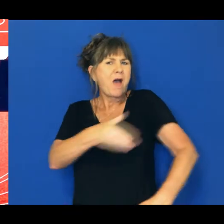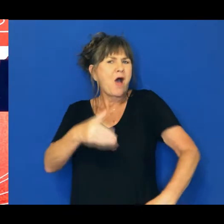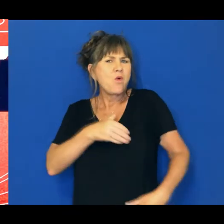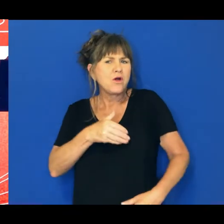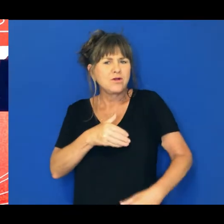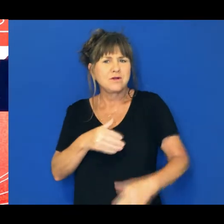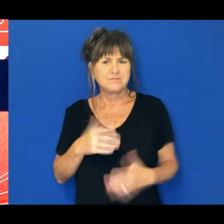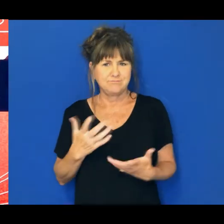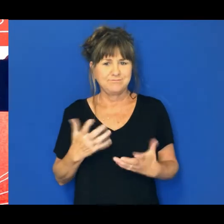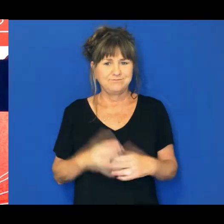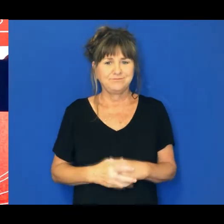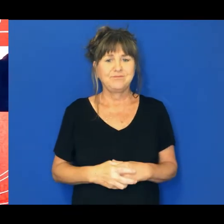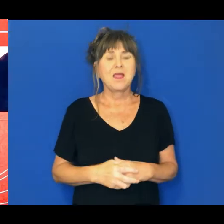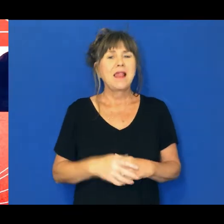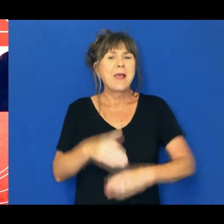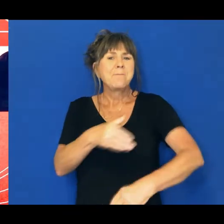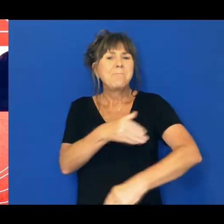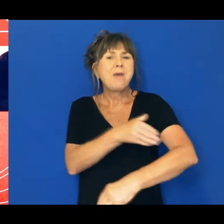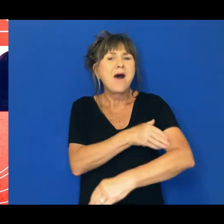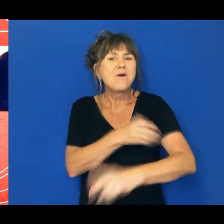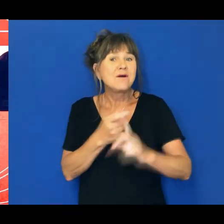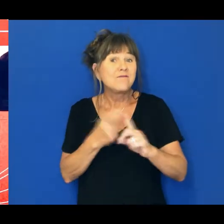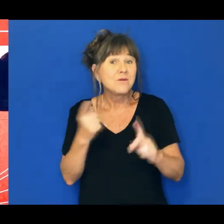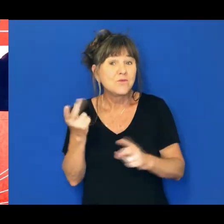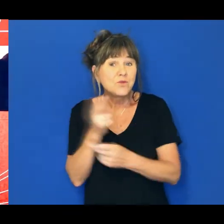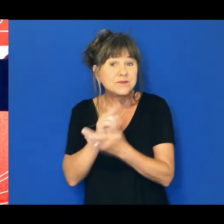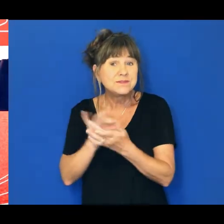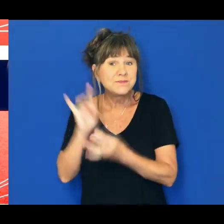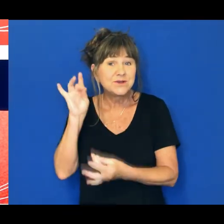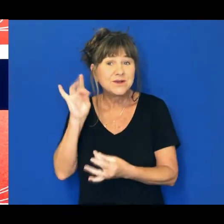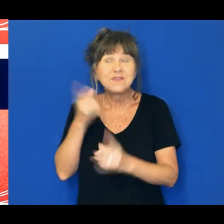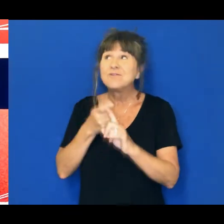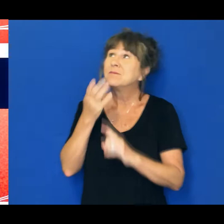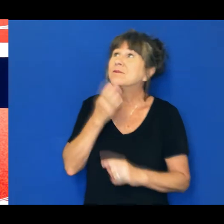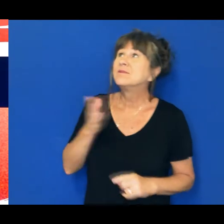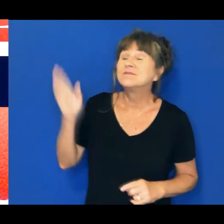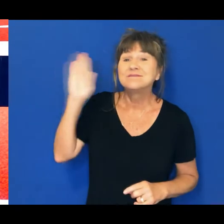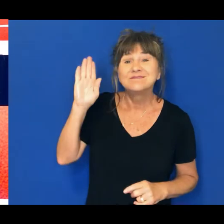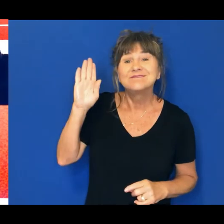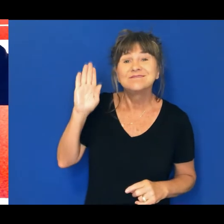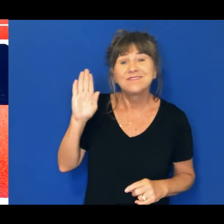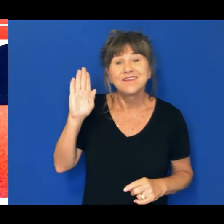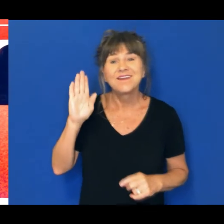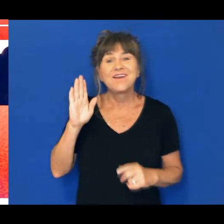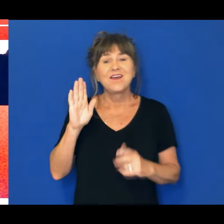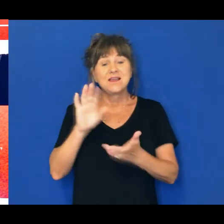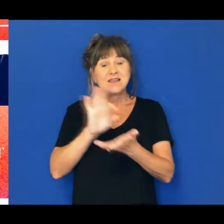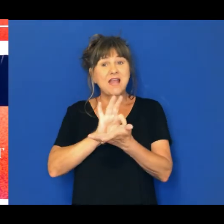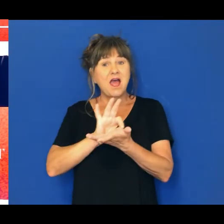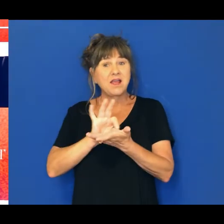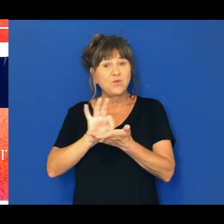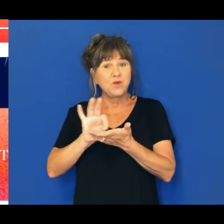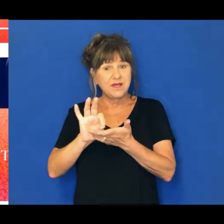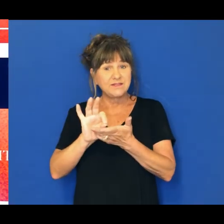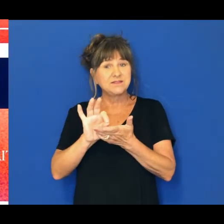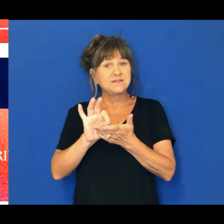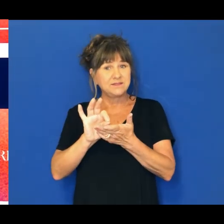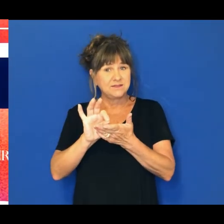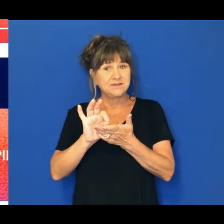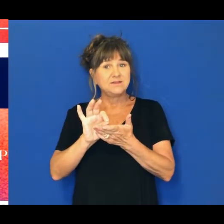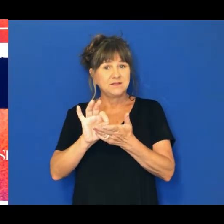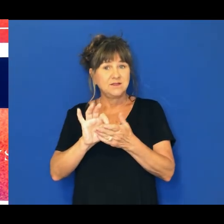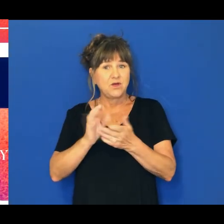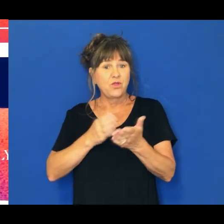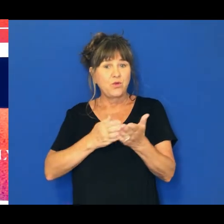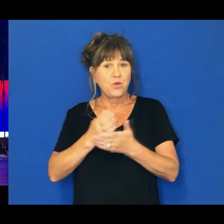Shout empowered. Power. Yeah, like with power from the Holy Spirit, from the Lord on high. We're going to take 9 weeks through this series, and it's really